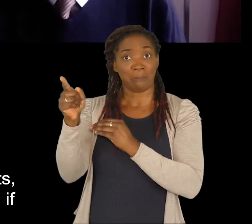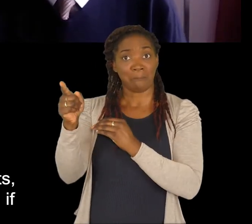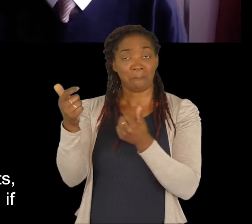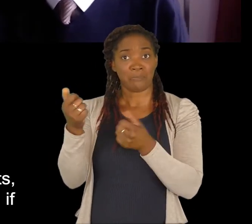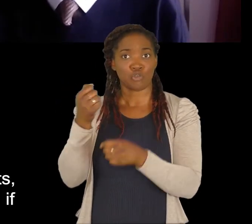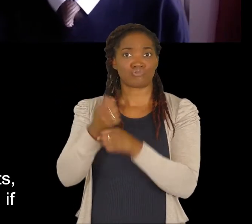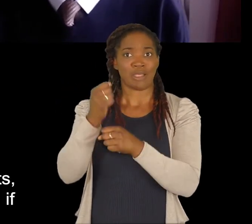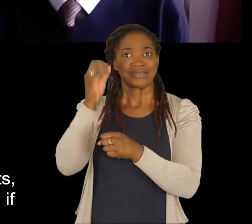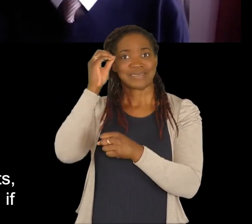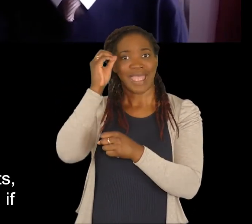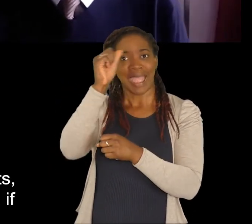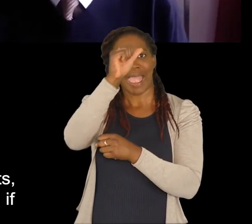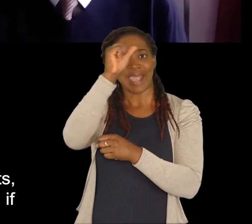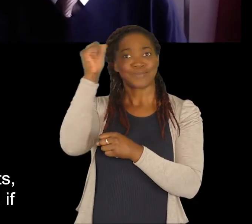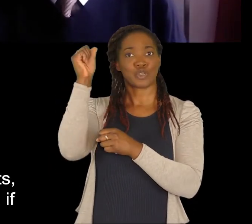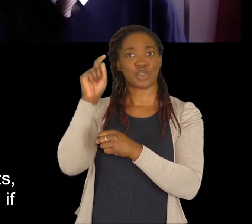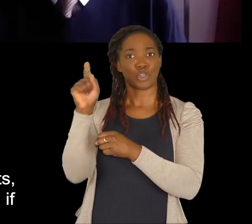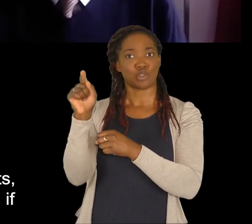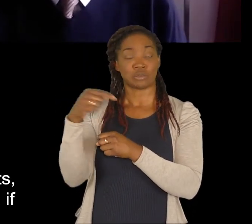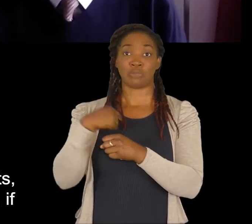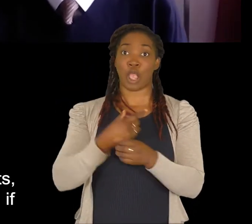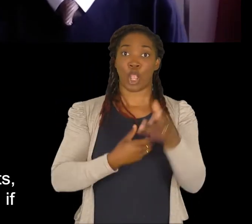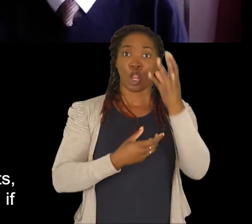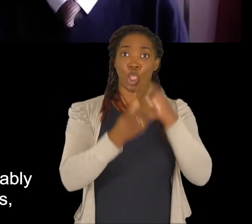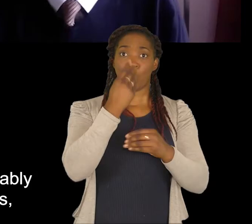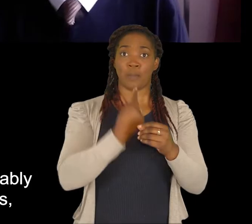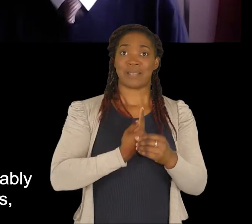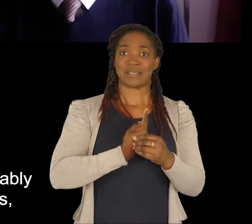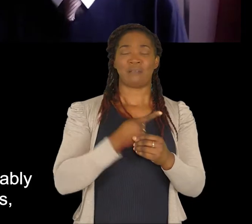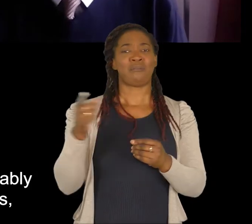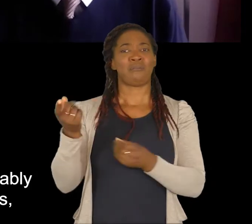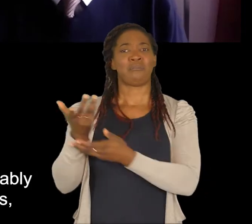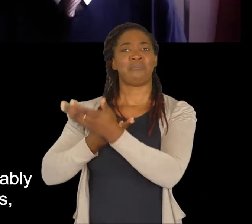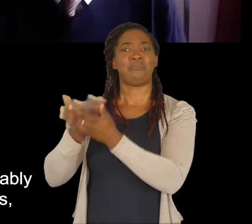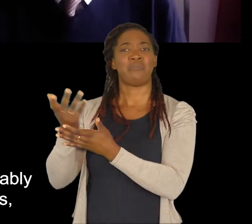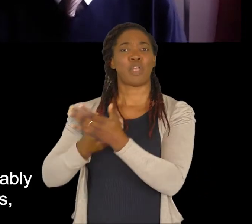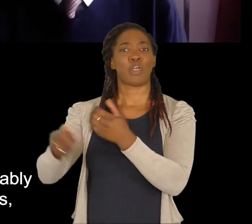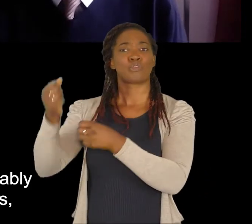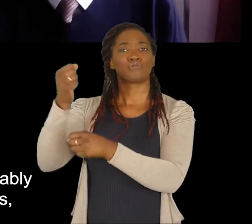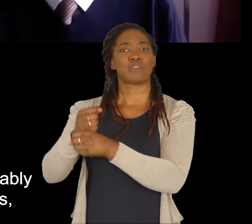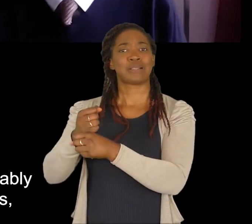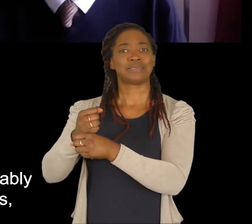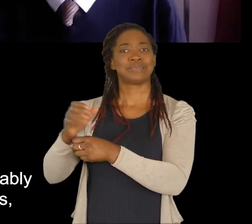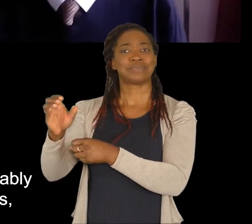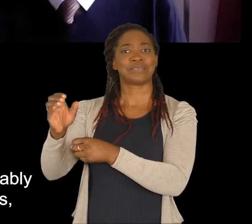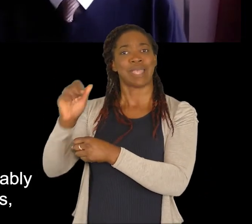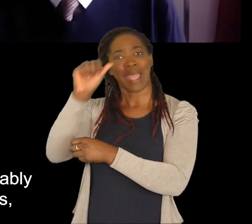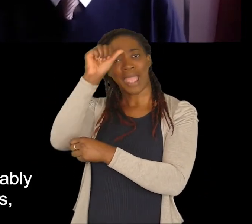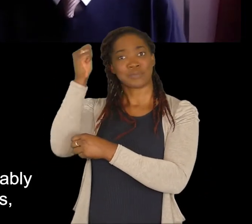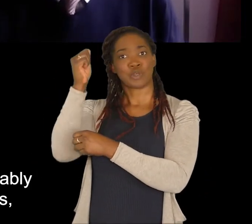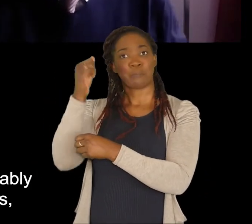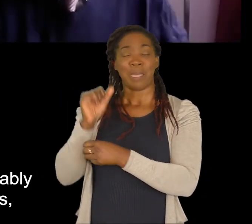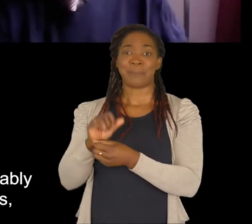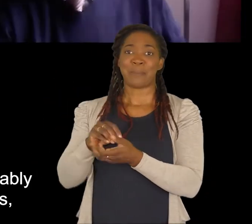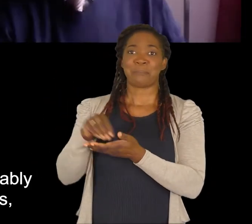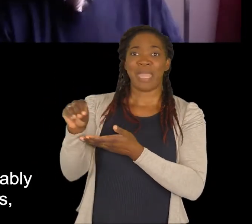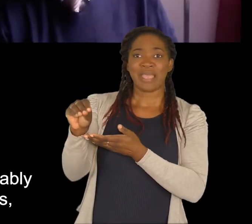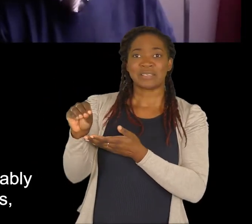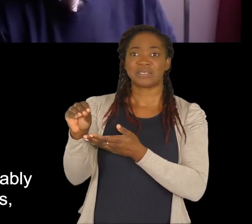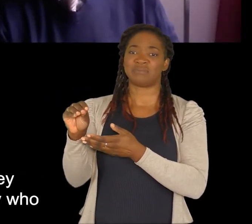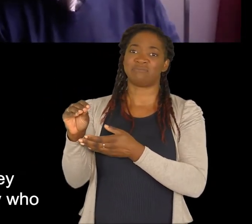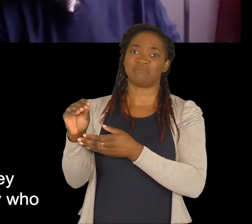experts, right? This is a lesson that I learned, is that, you know, if I've consulted with a grant expert and probably paid a little bit of money in the